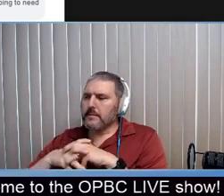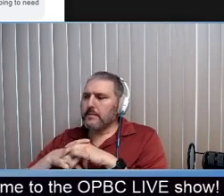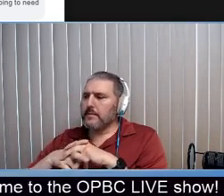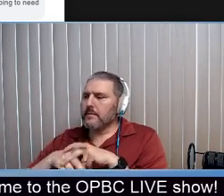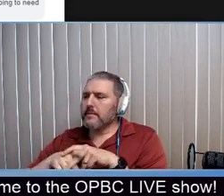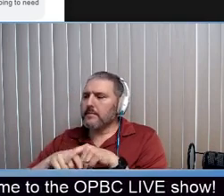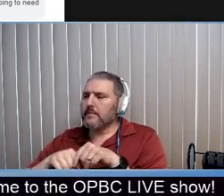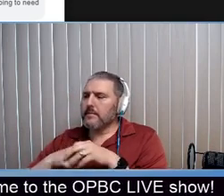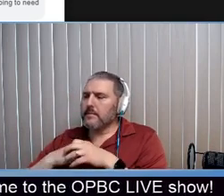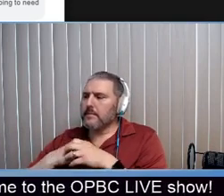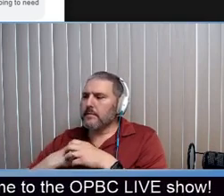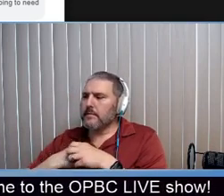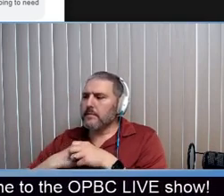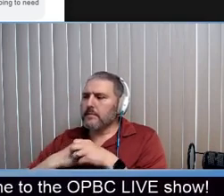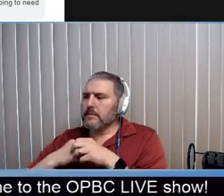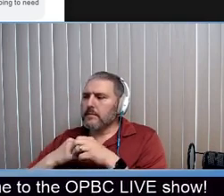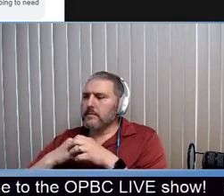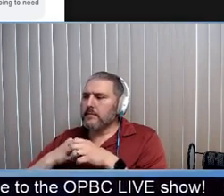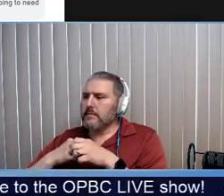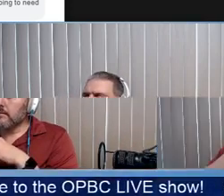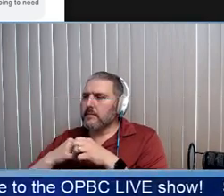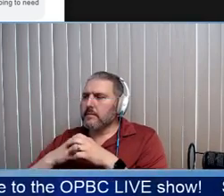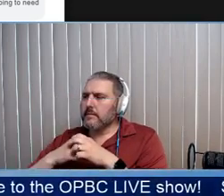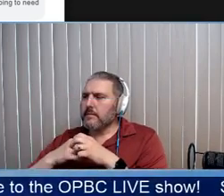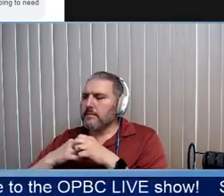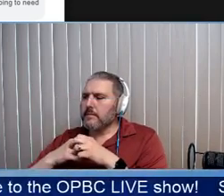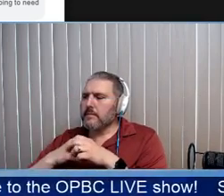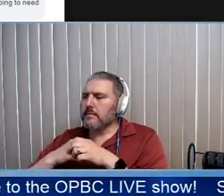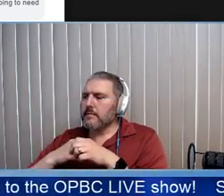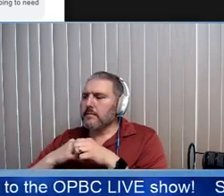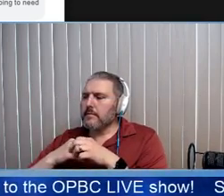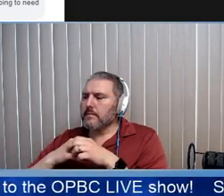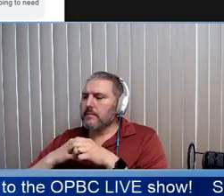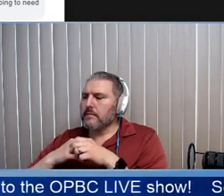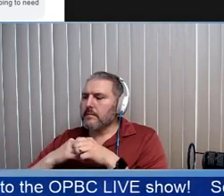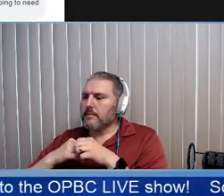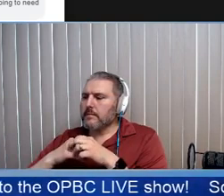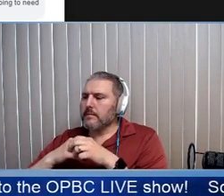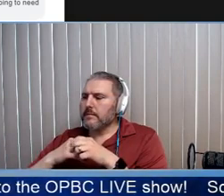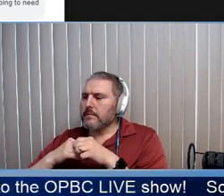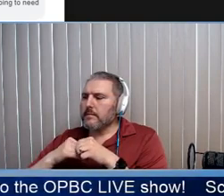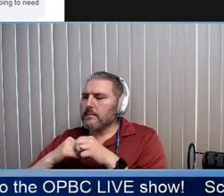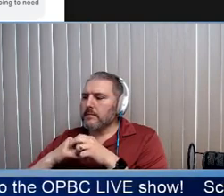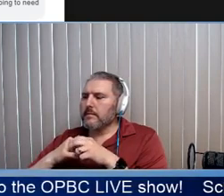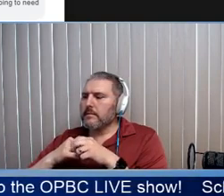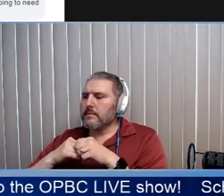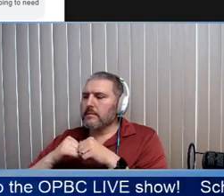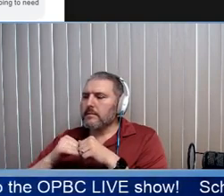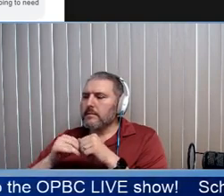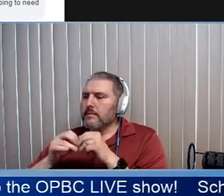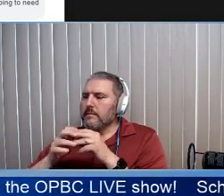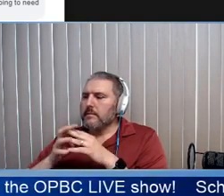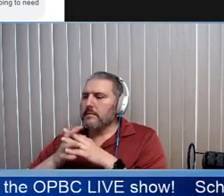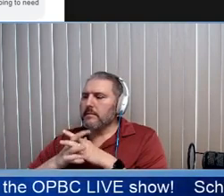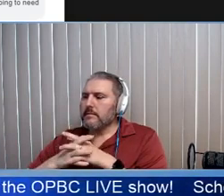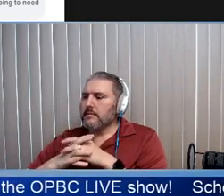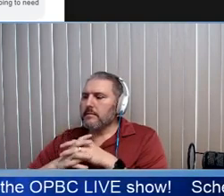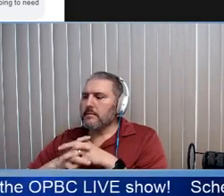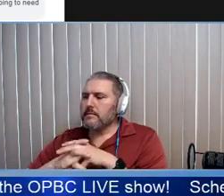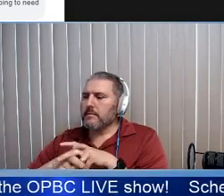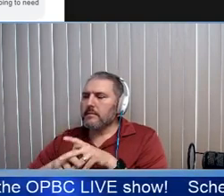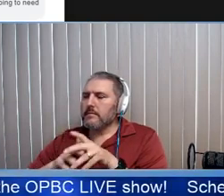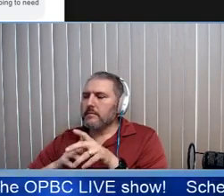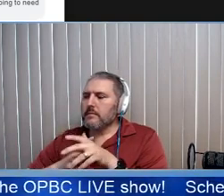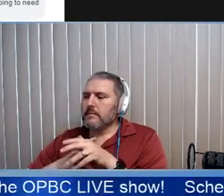Showers of blessing. Showers of blessing we need. Mercy comes from